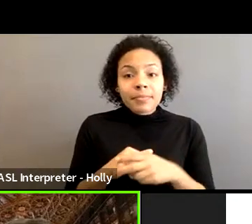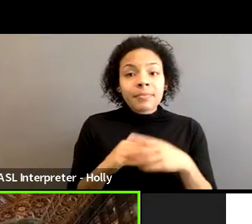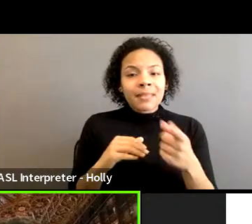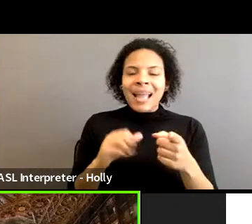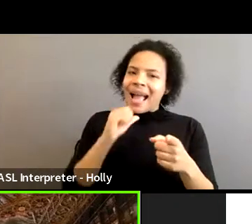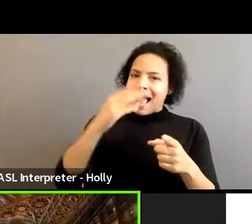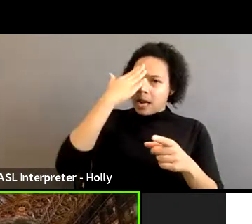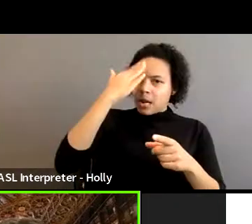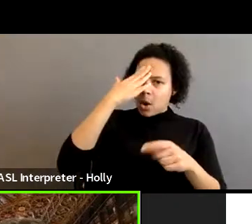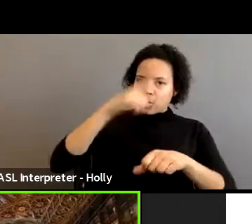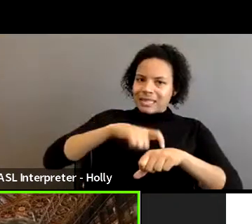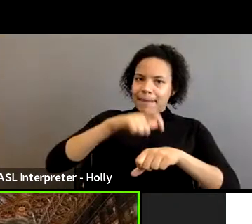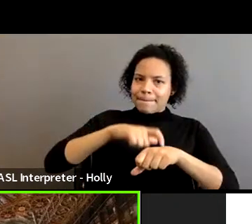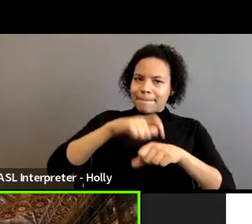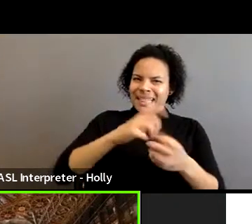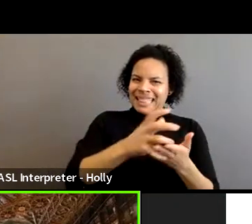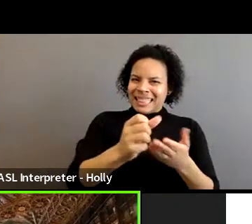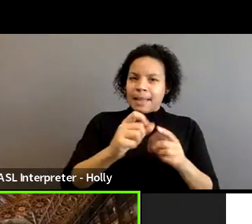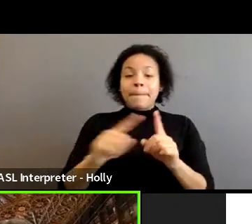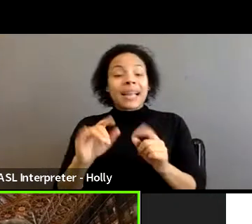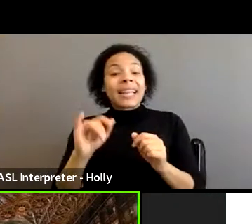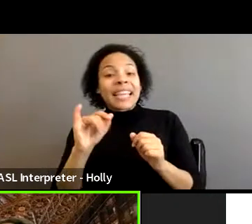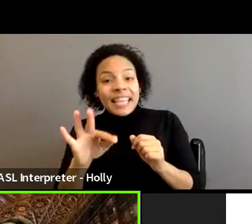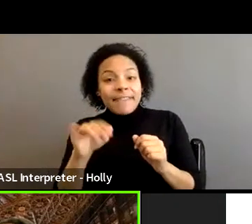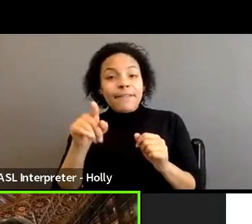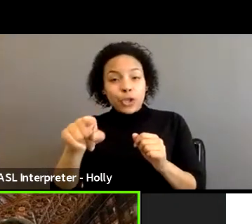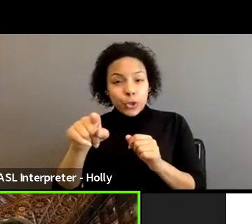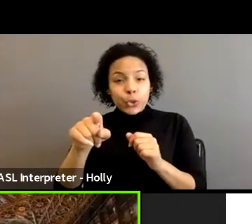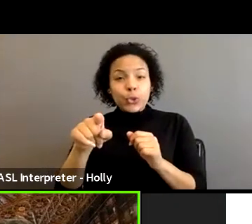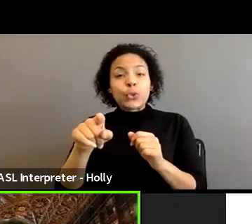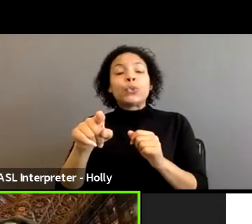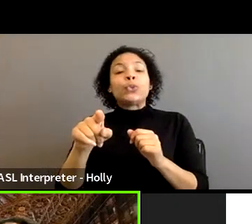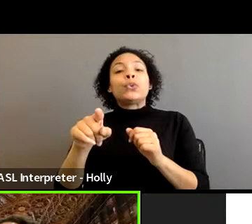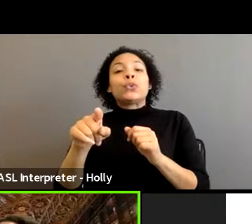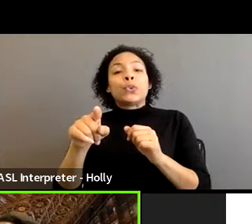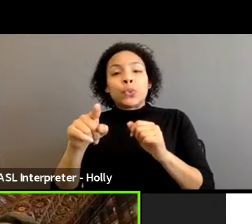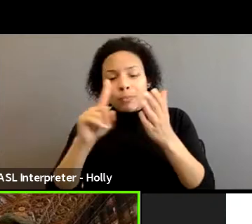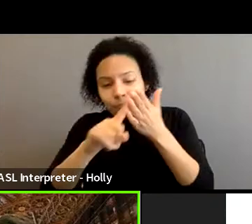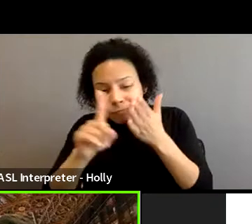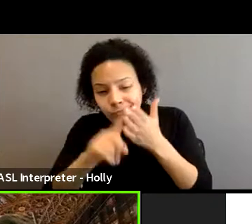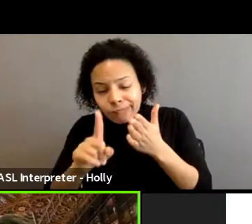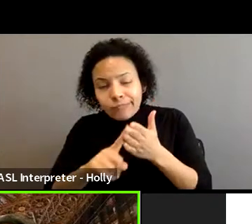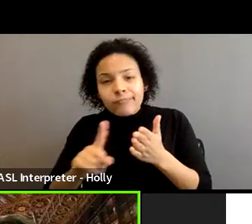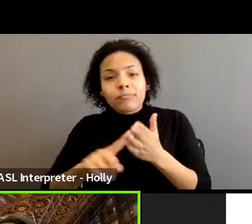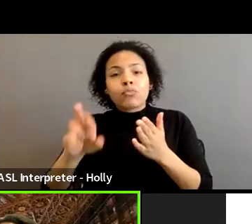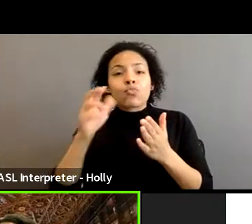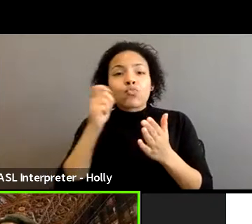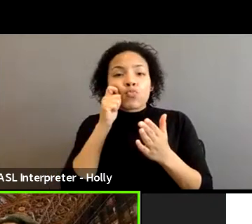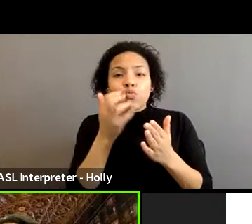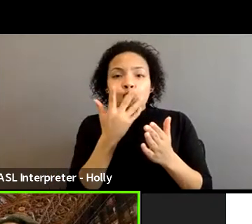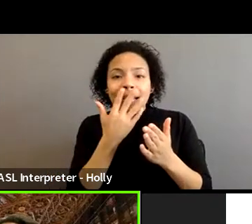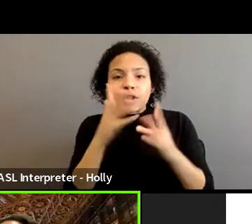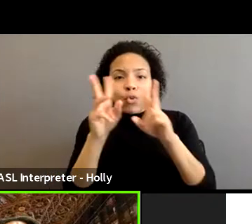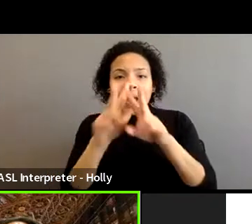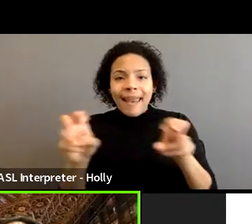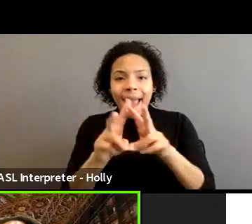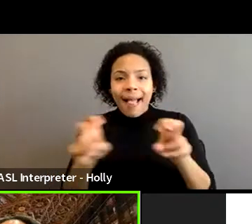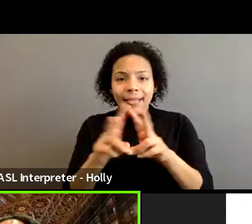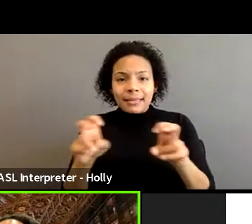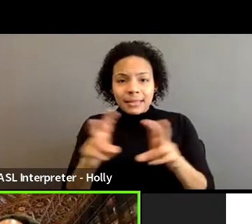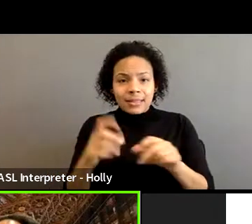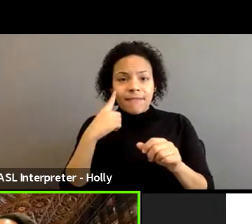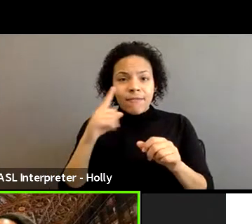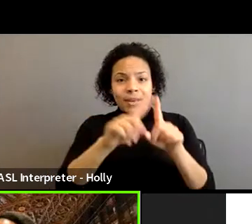racial analysis of your organization, of our institutions, and you think about what